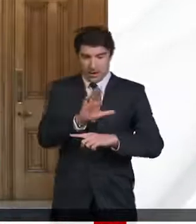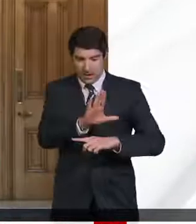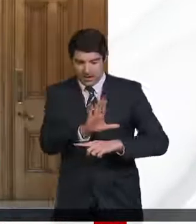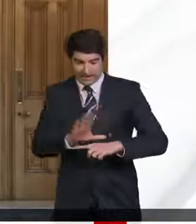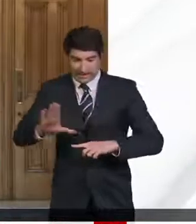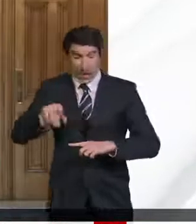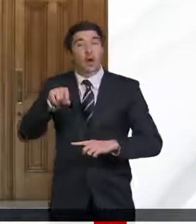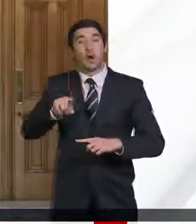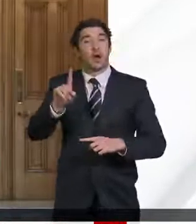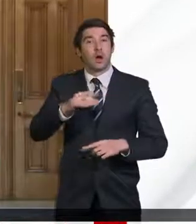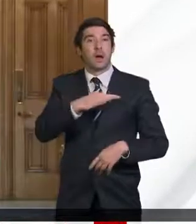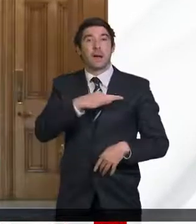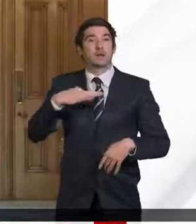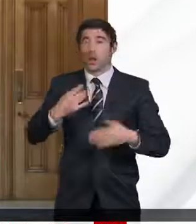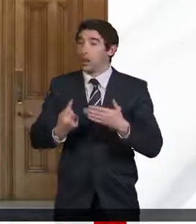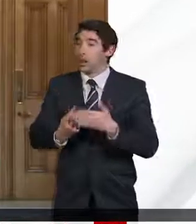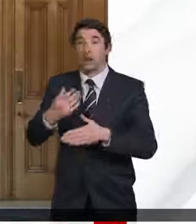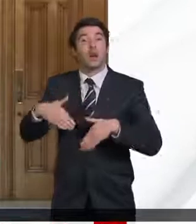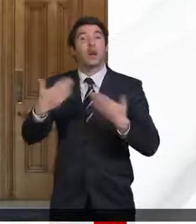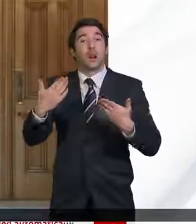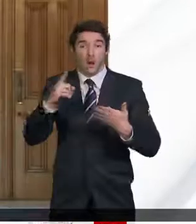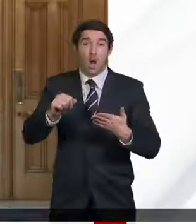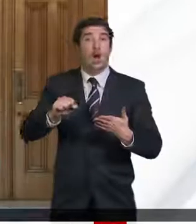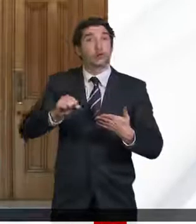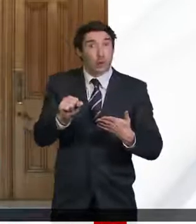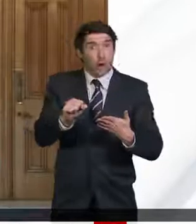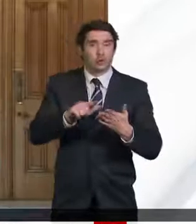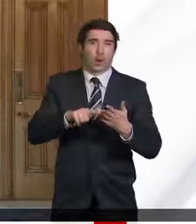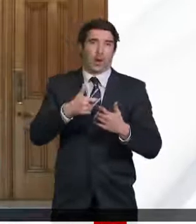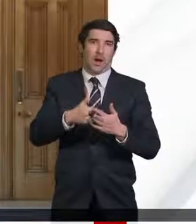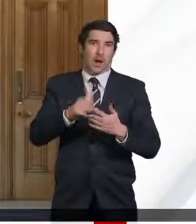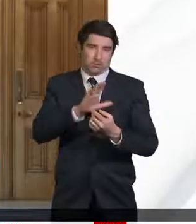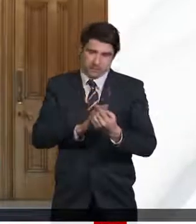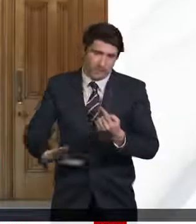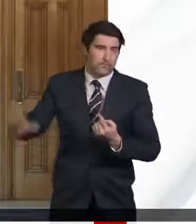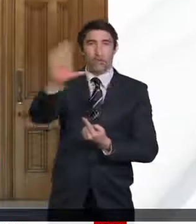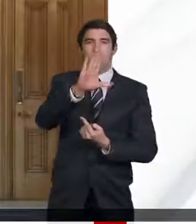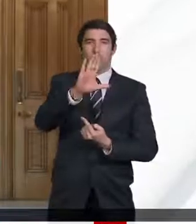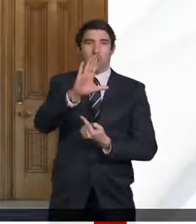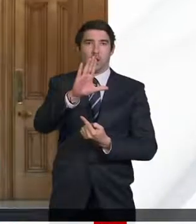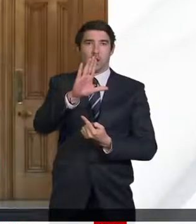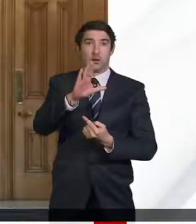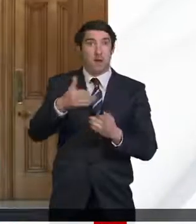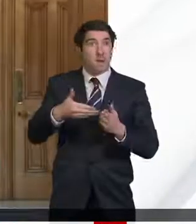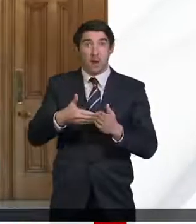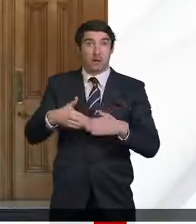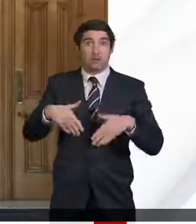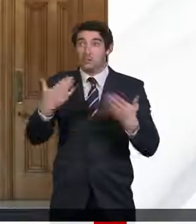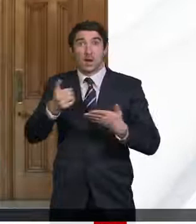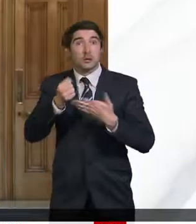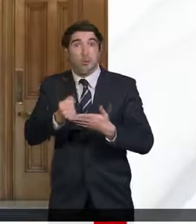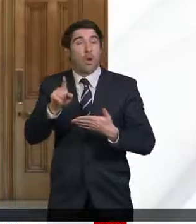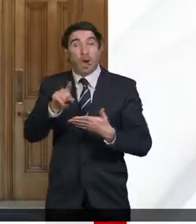transport across Scotland and the rest of the United Kingdom. The task force is also available for general support, such as